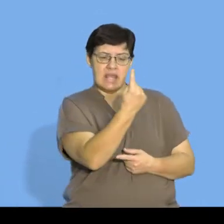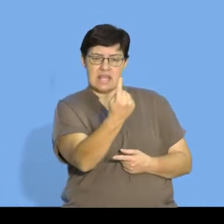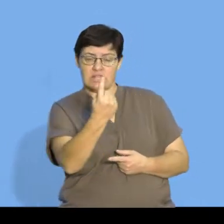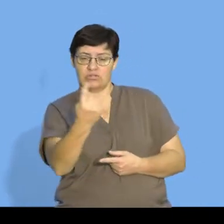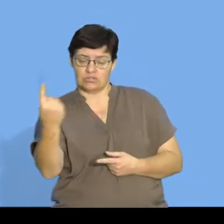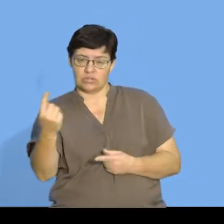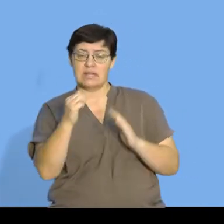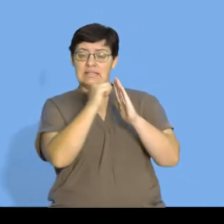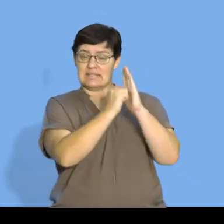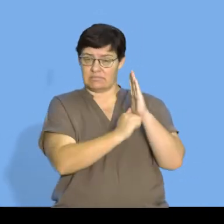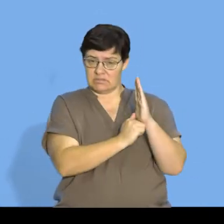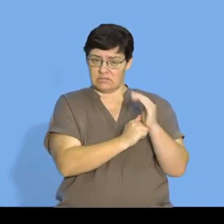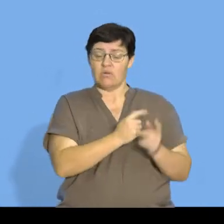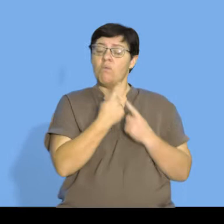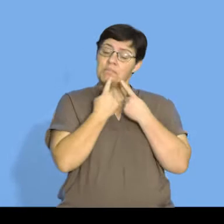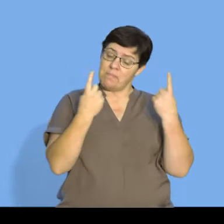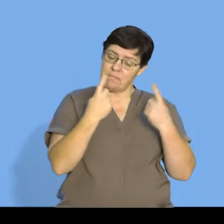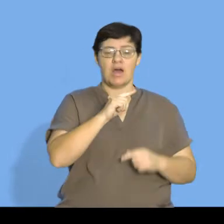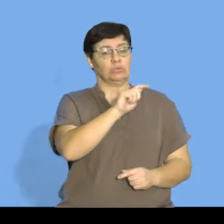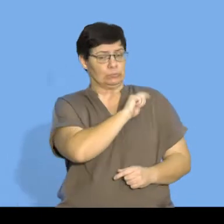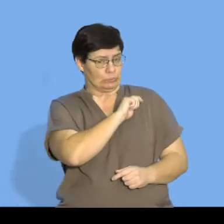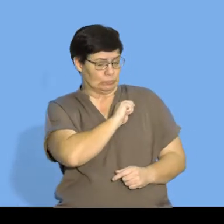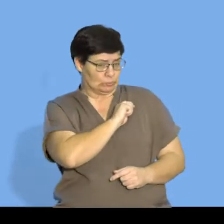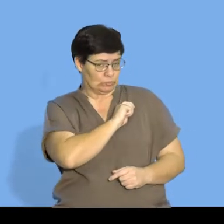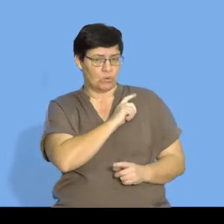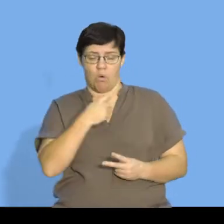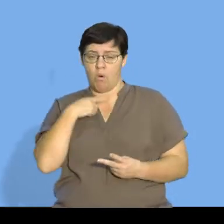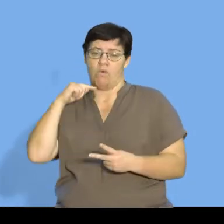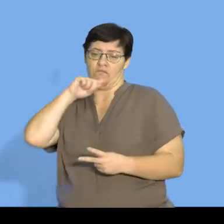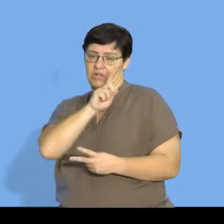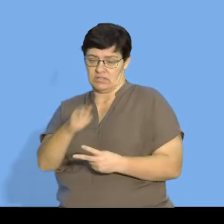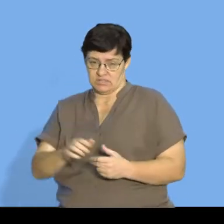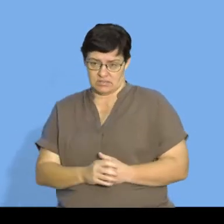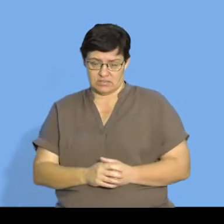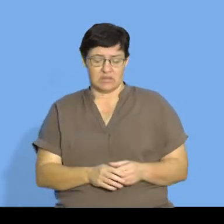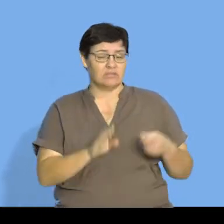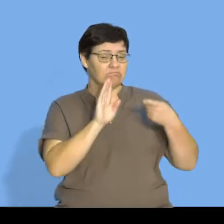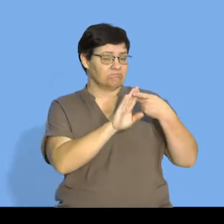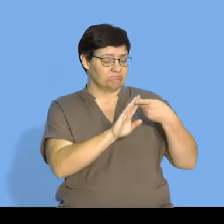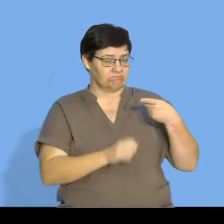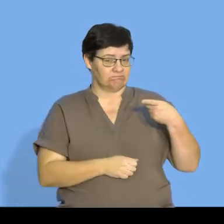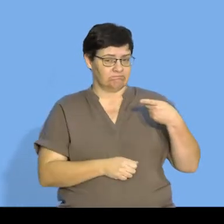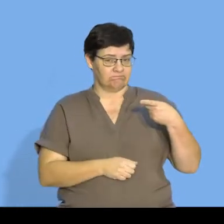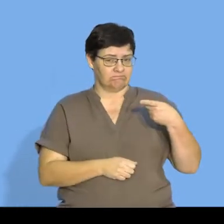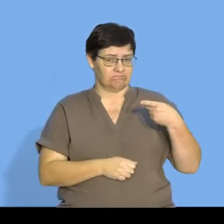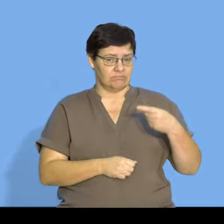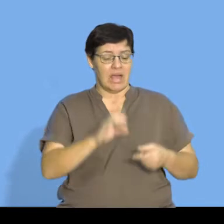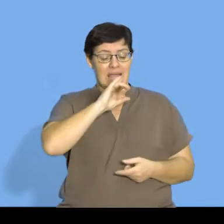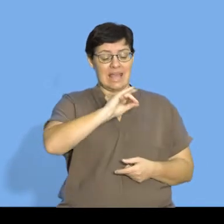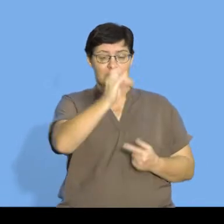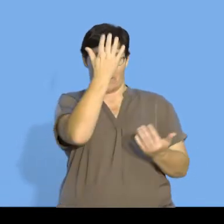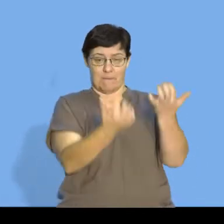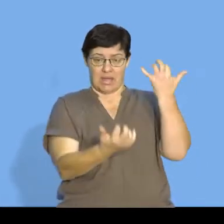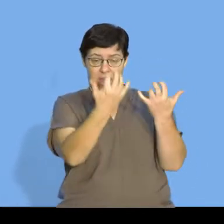following statements, whether they are true or false, right? The first question says, the balance on the cash